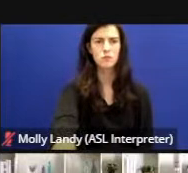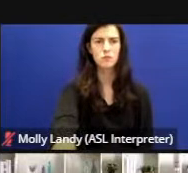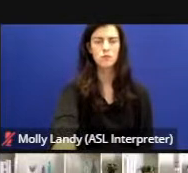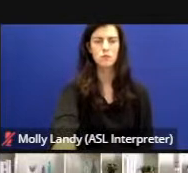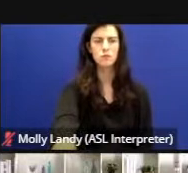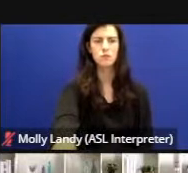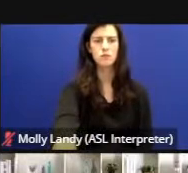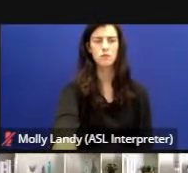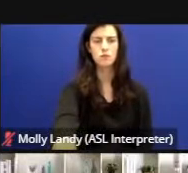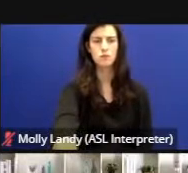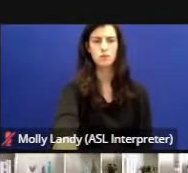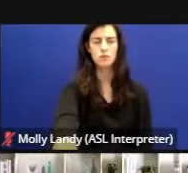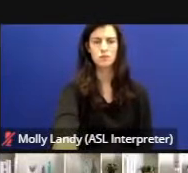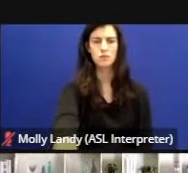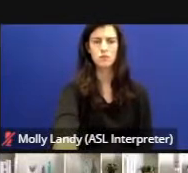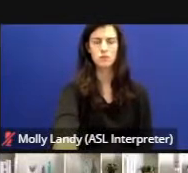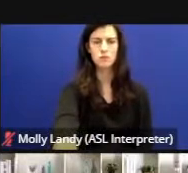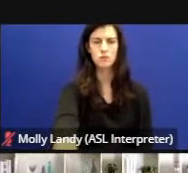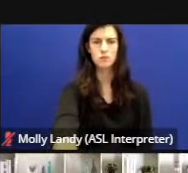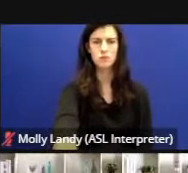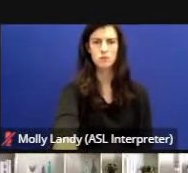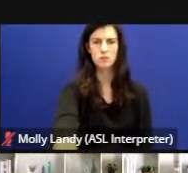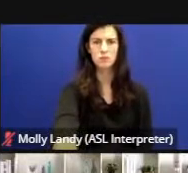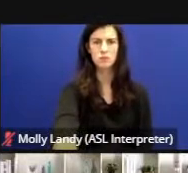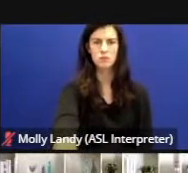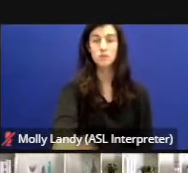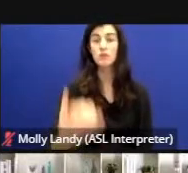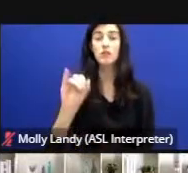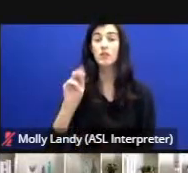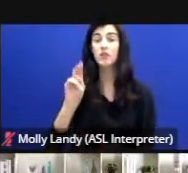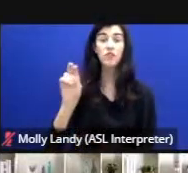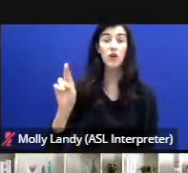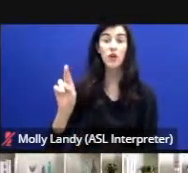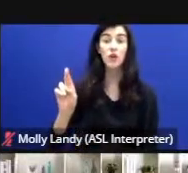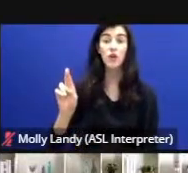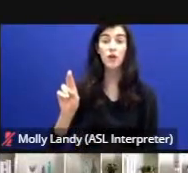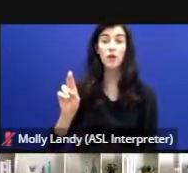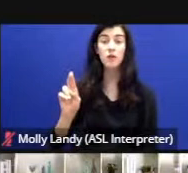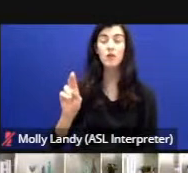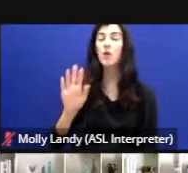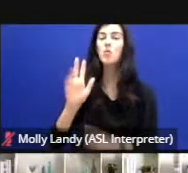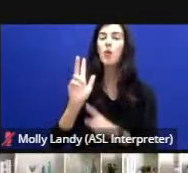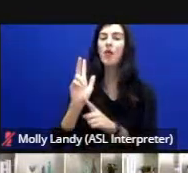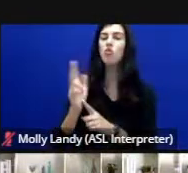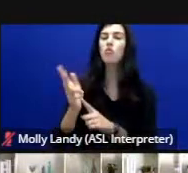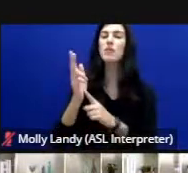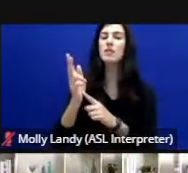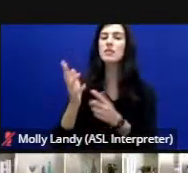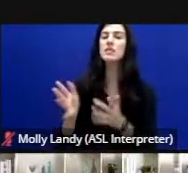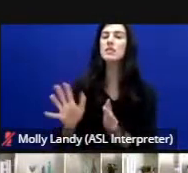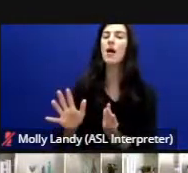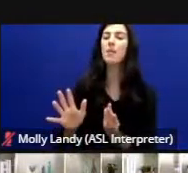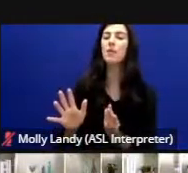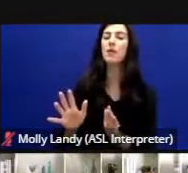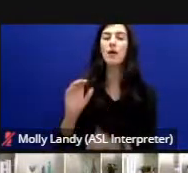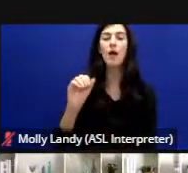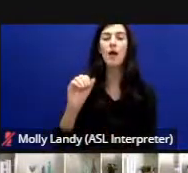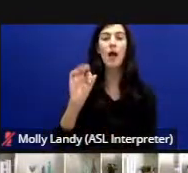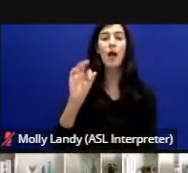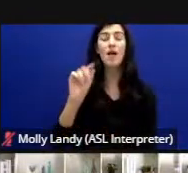Jennifer? I think you just hit that button, by the way. No, your 3 minutes is up. Welcome, Jennifer, next speaker. Afton?